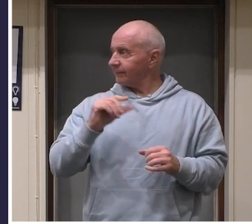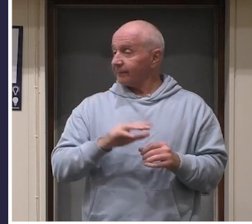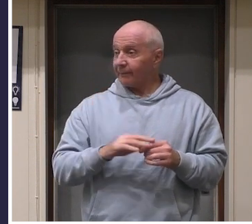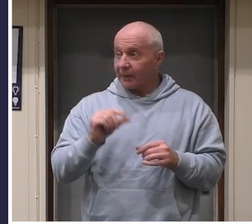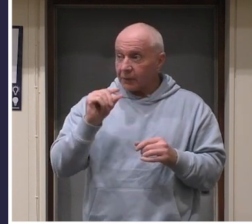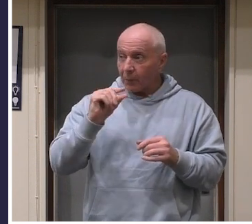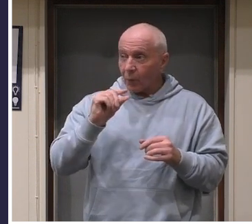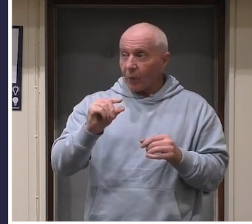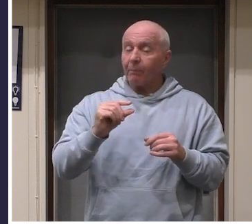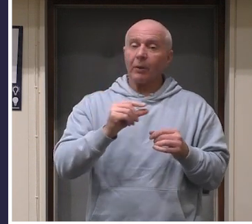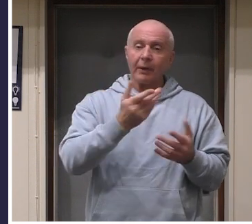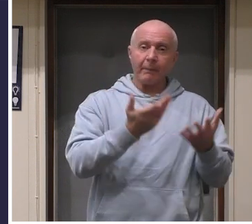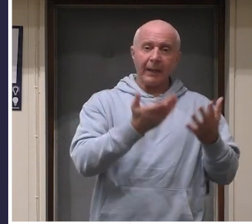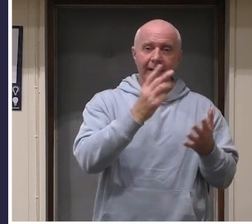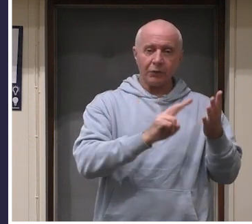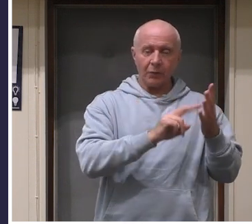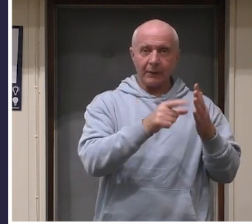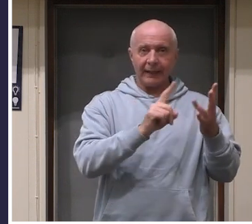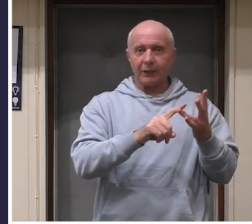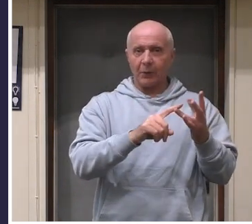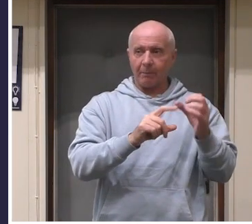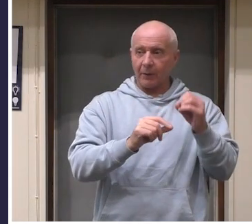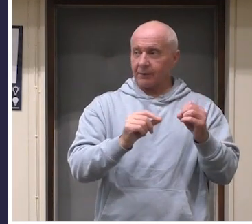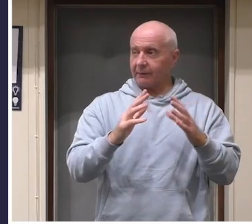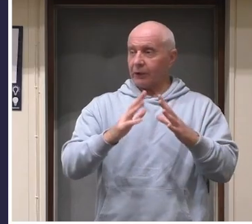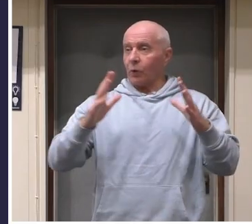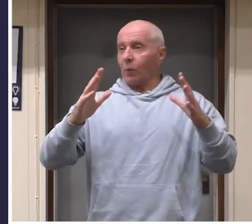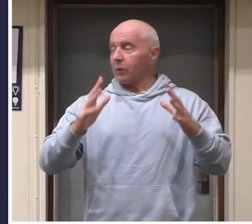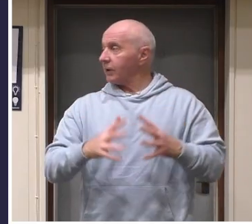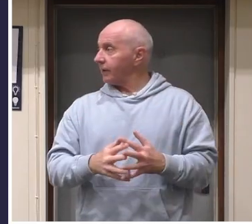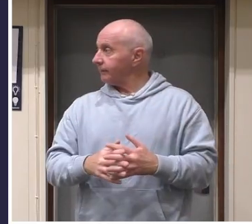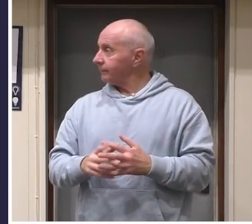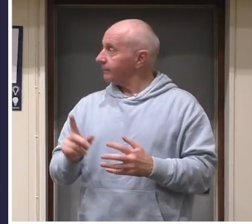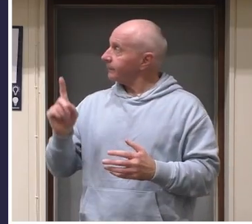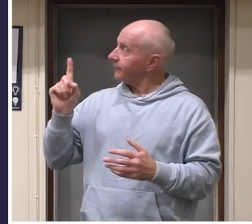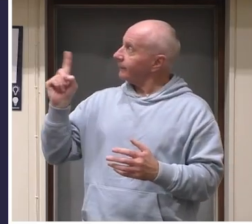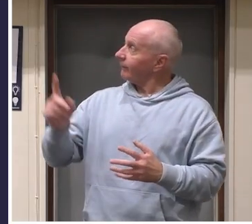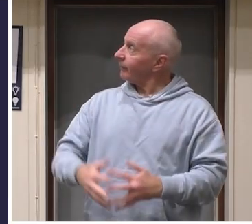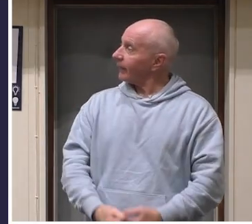but compared to the nanoparticle, it's huge. Right? So if you think about it, it's a very good point.